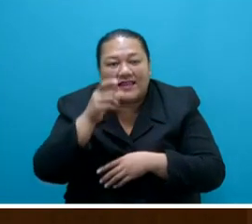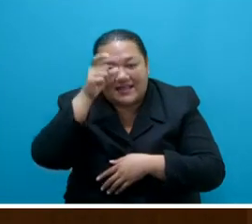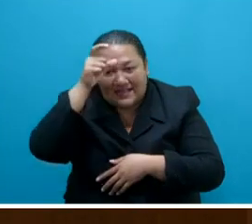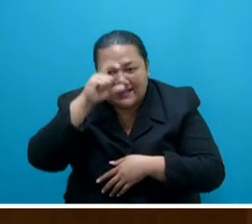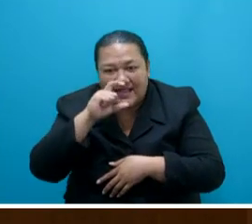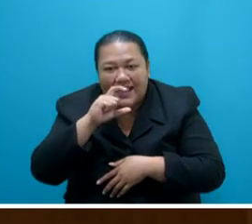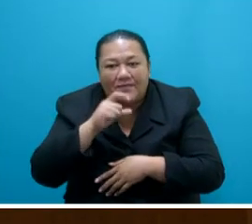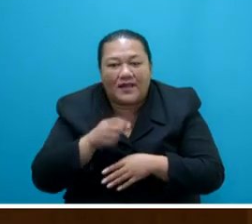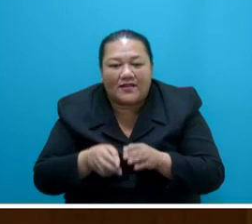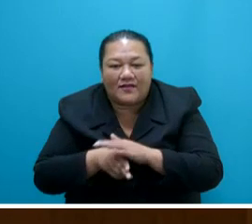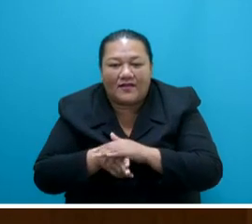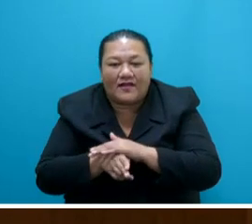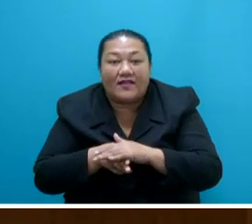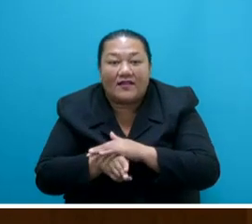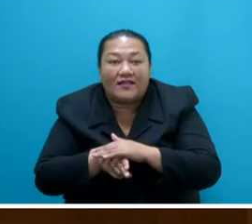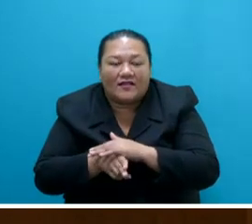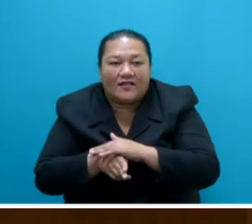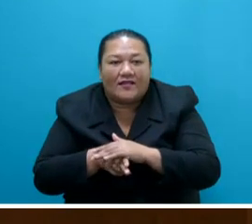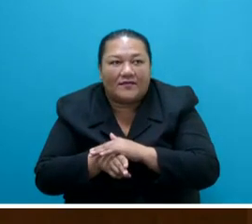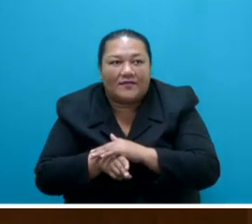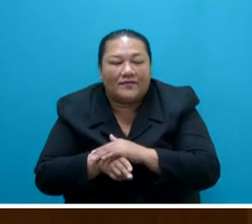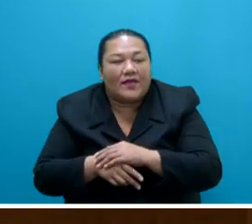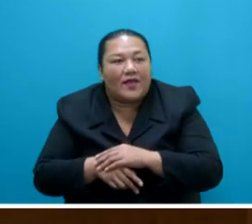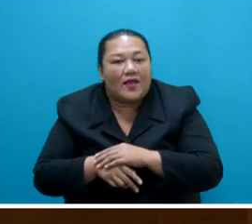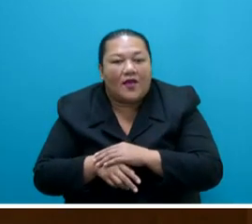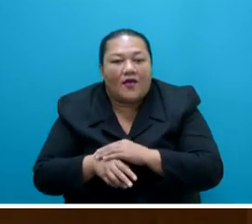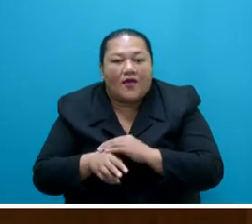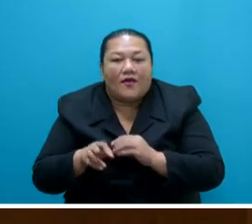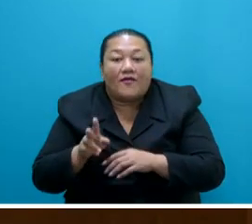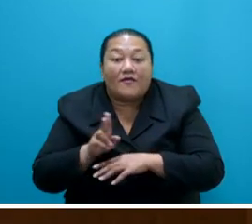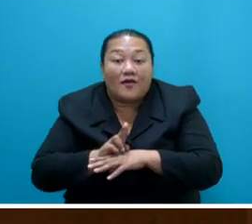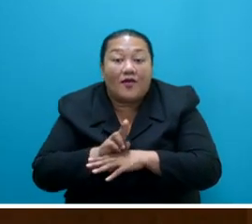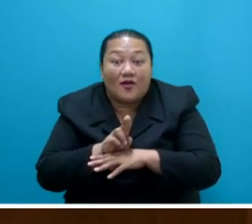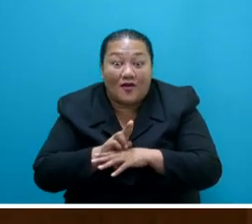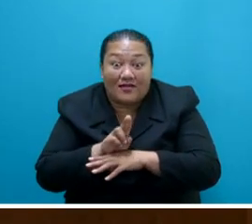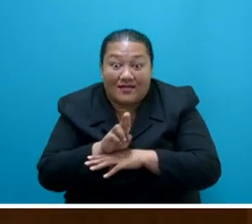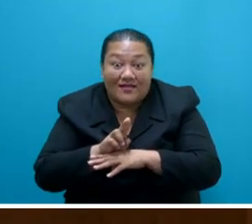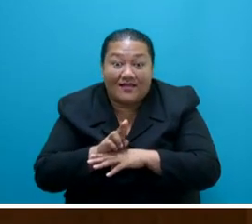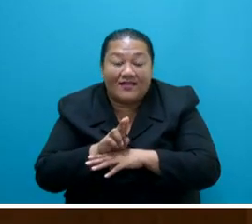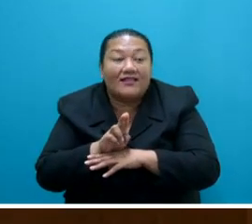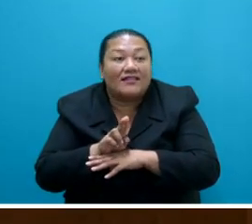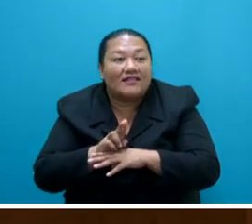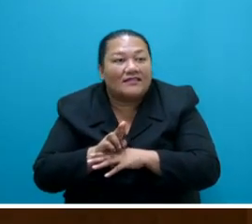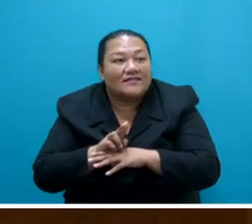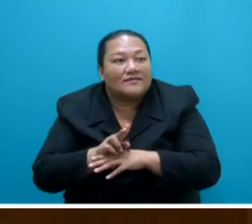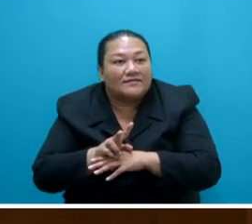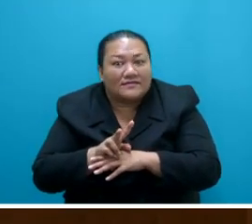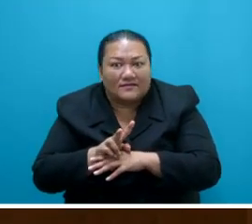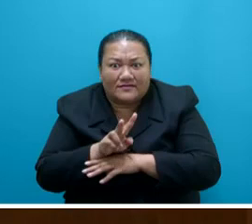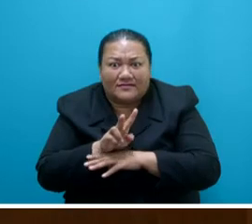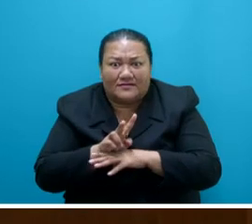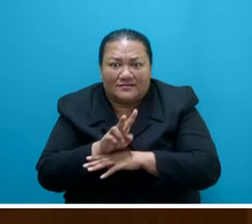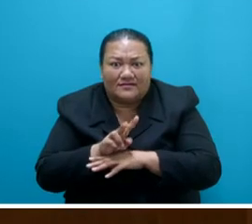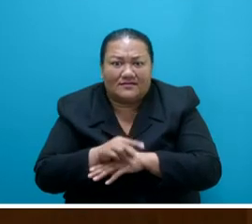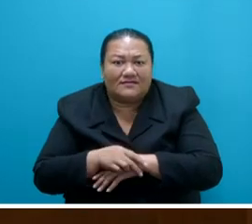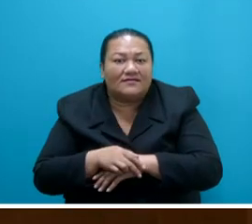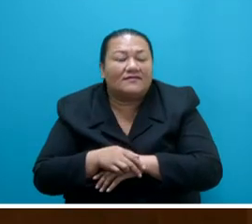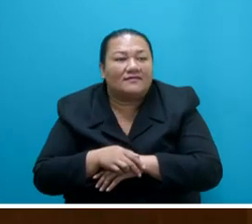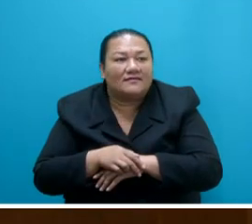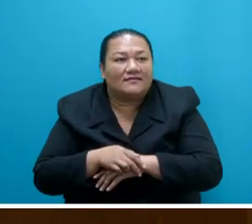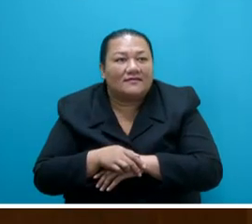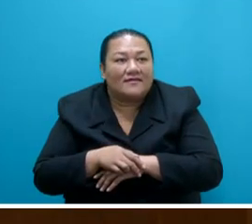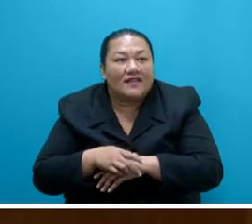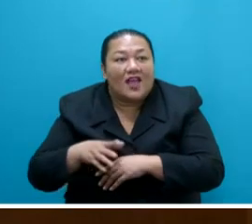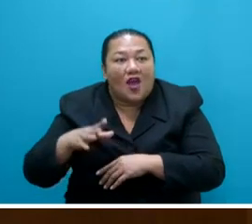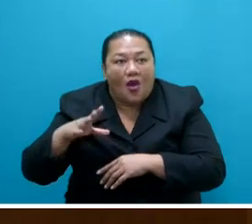him on Fiji's first ever naval deployment. I took from him many great lessons of life. He taught me how